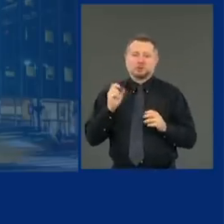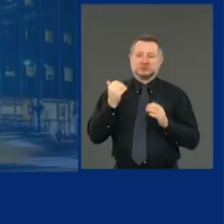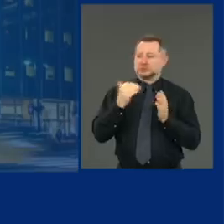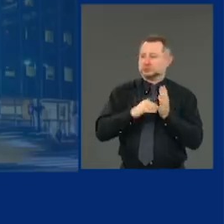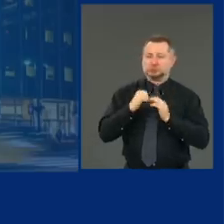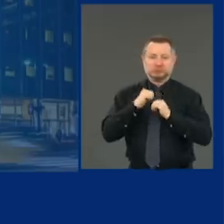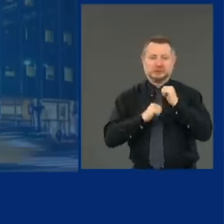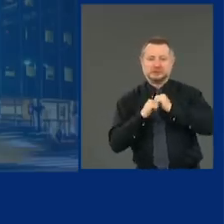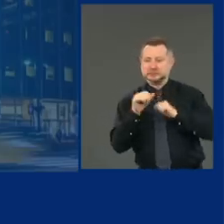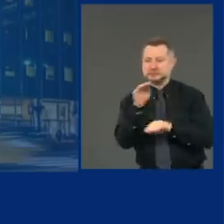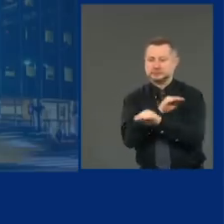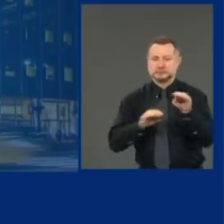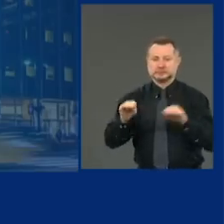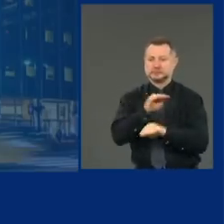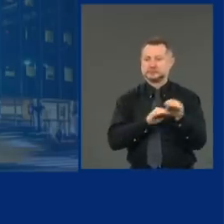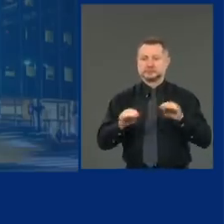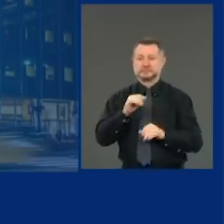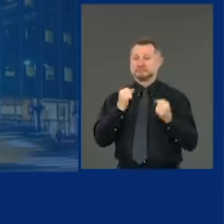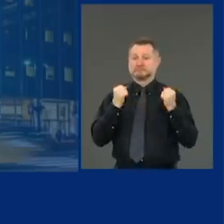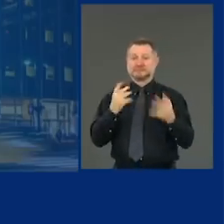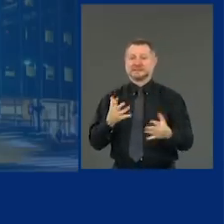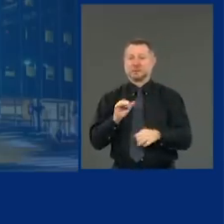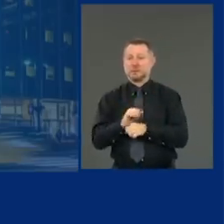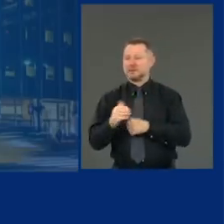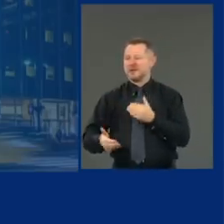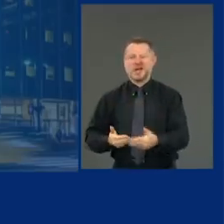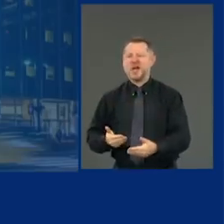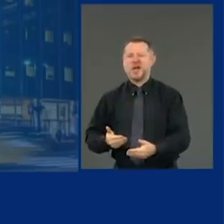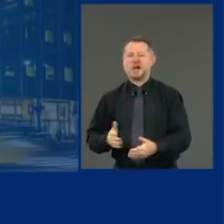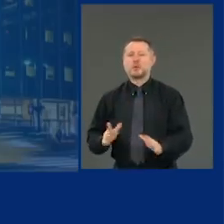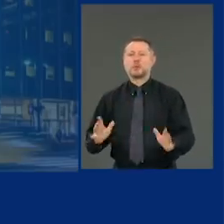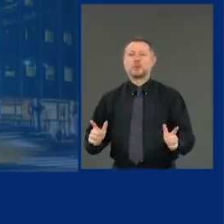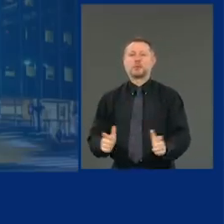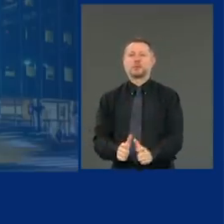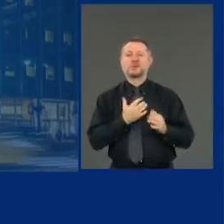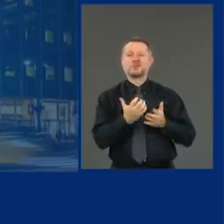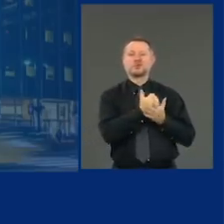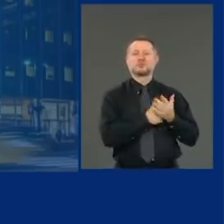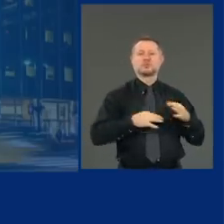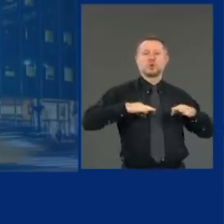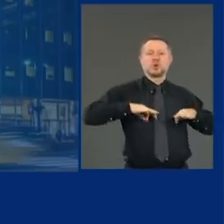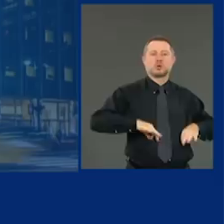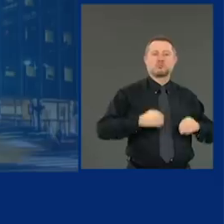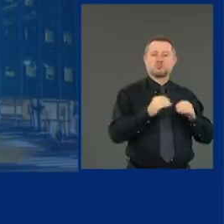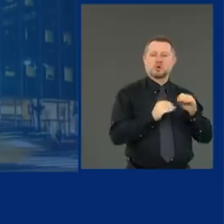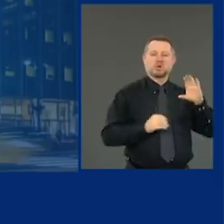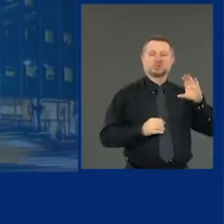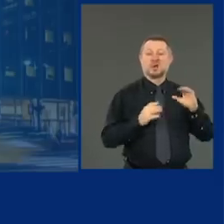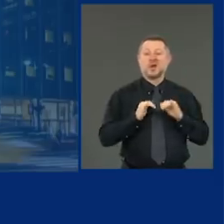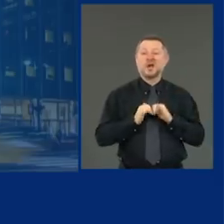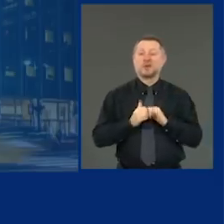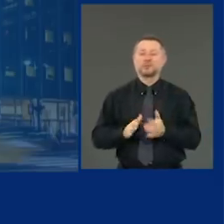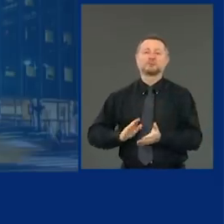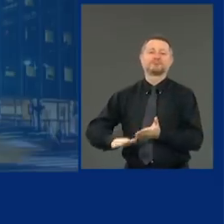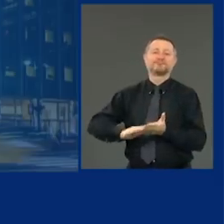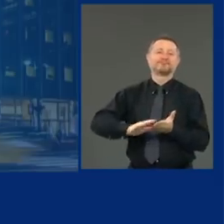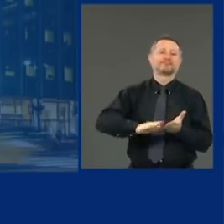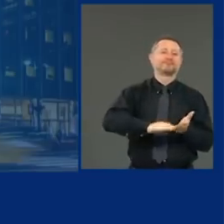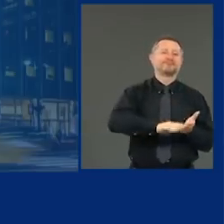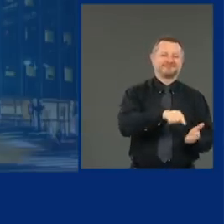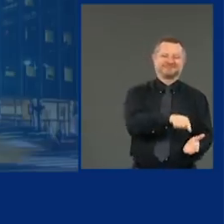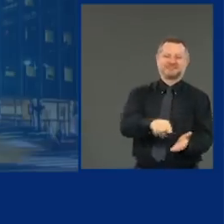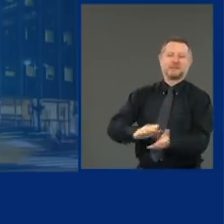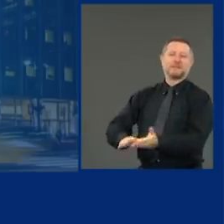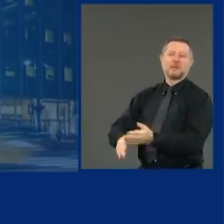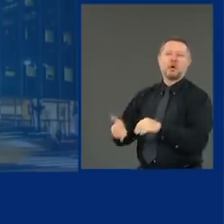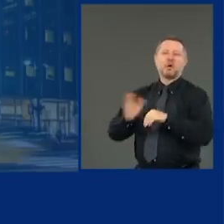lean, to show the analysts we can increase the profit. How do you increase the profit fast in a corporation? You lay off workers. That's what you do.